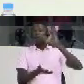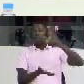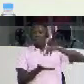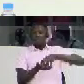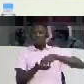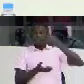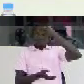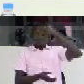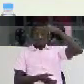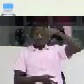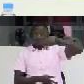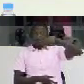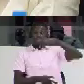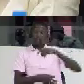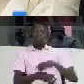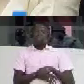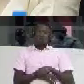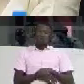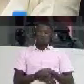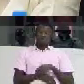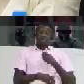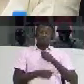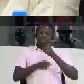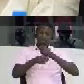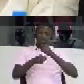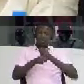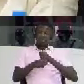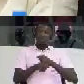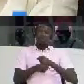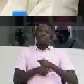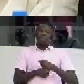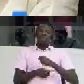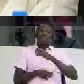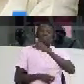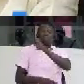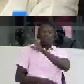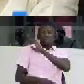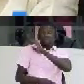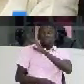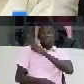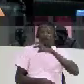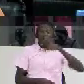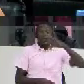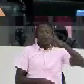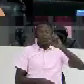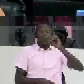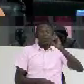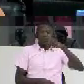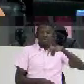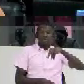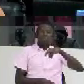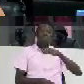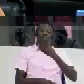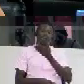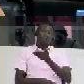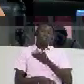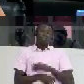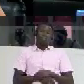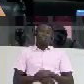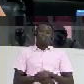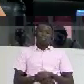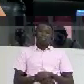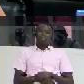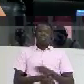was posted back to Banjul headquarters, and was made the chief of the RSM. When was this? What period was